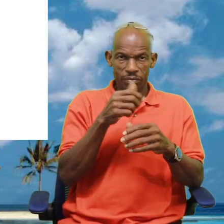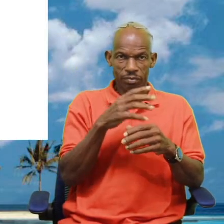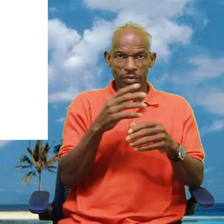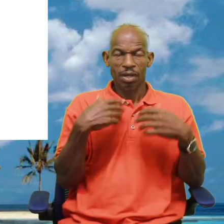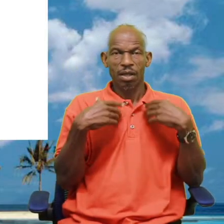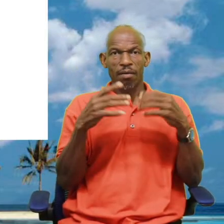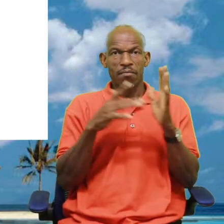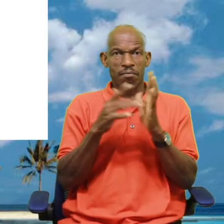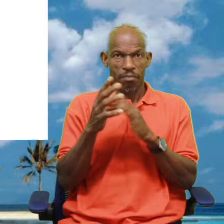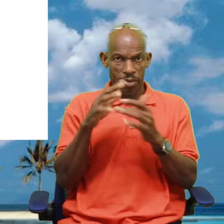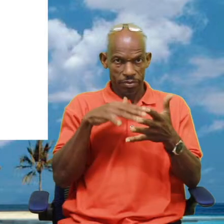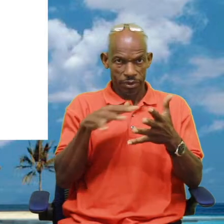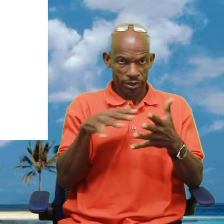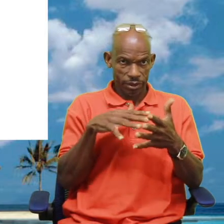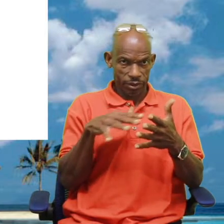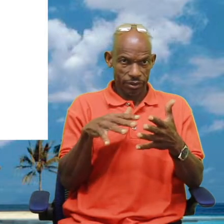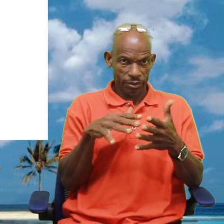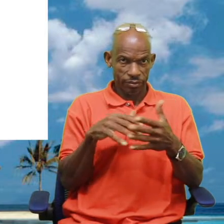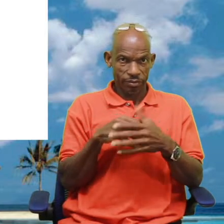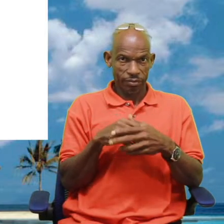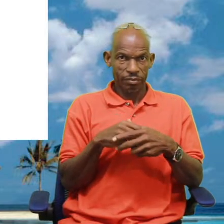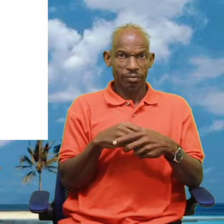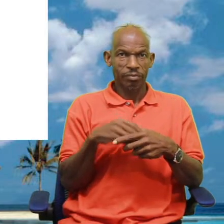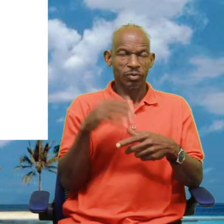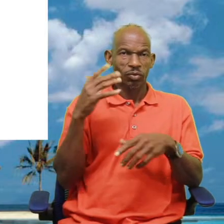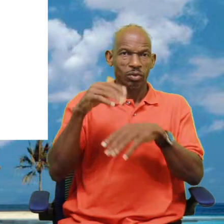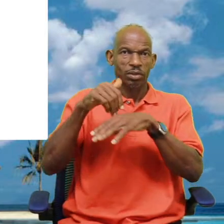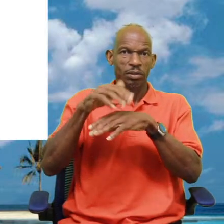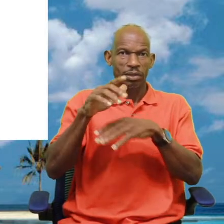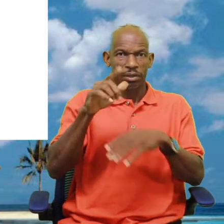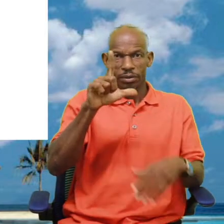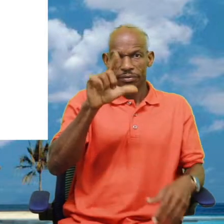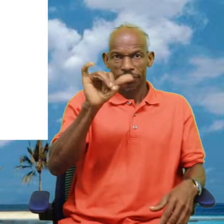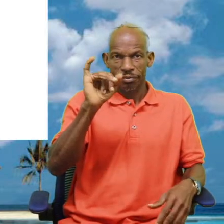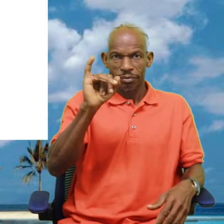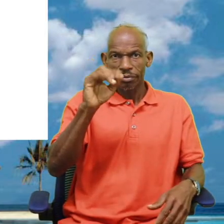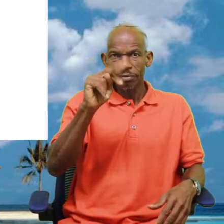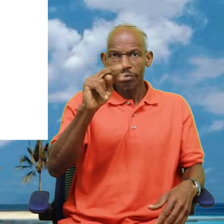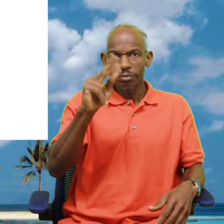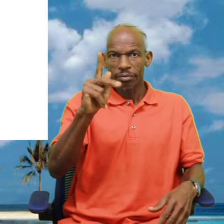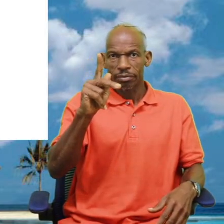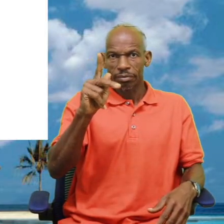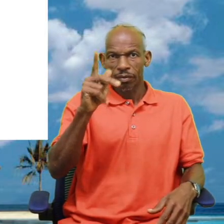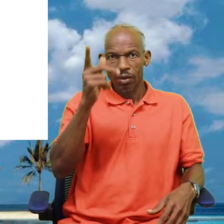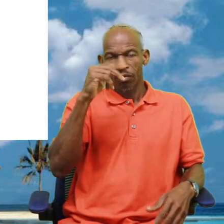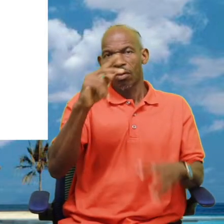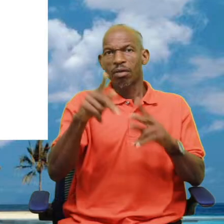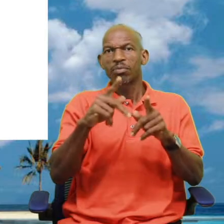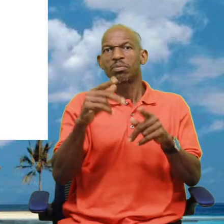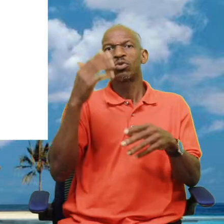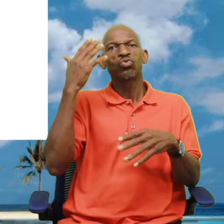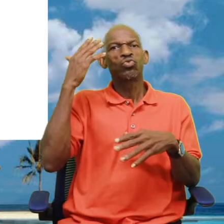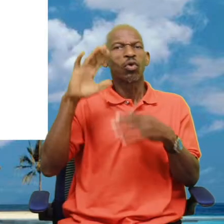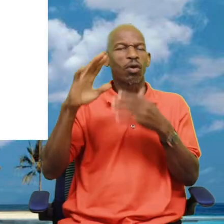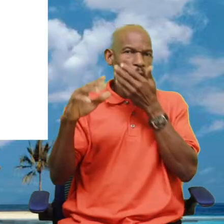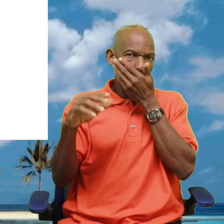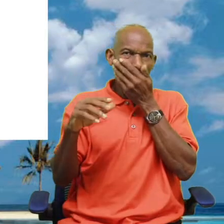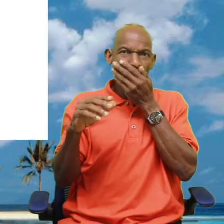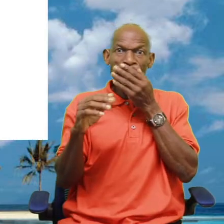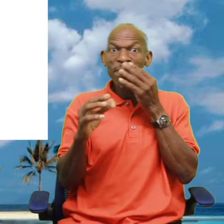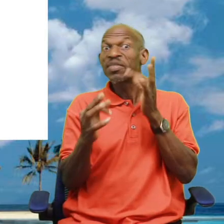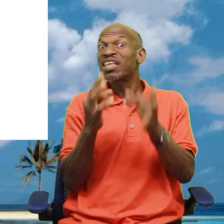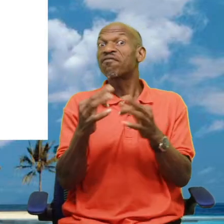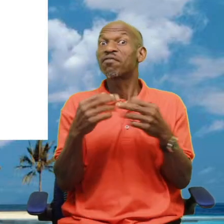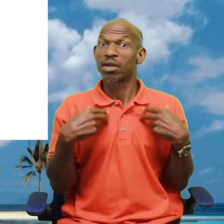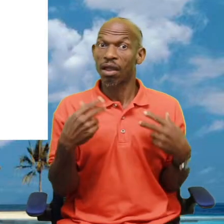Bible study tomorrow. I will send a link on our WhatsApp group for those who are on the group, or I could send